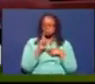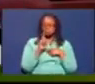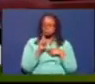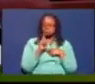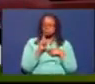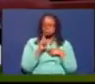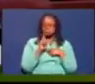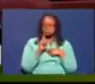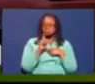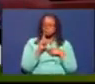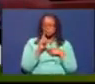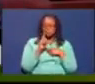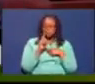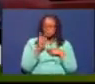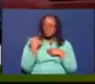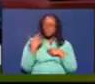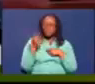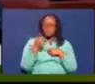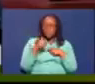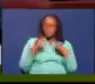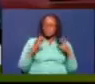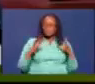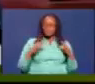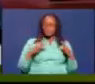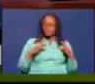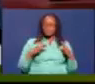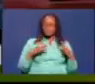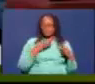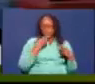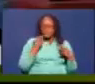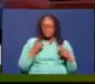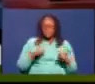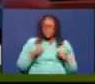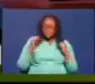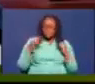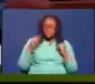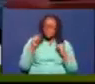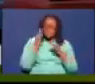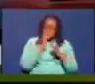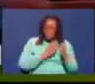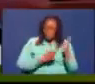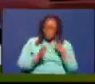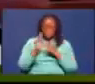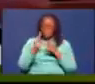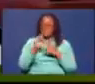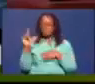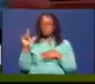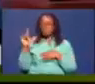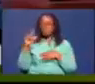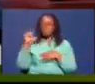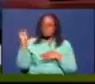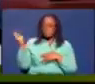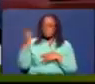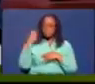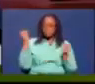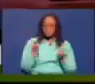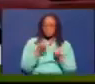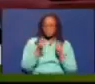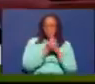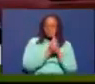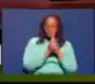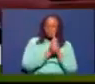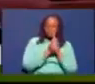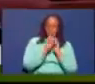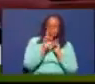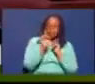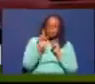should have prepared her bill. Mr. Speaker, the President cannot use Article 115 to